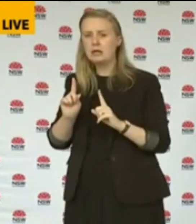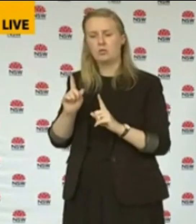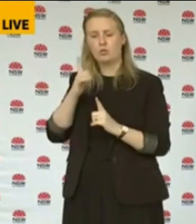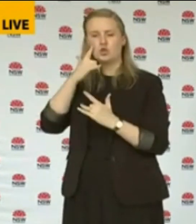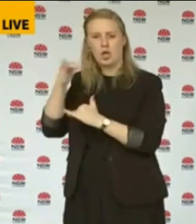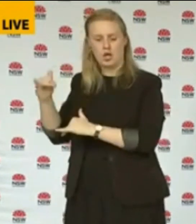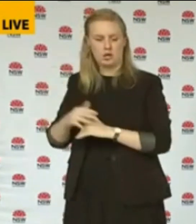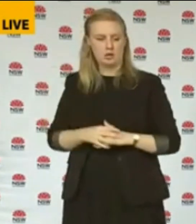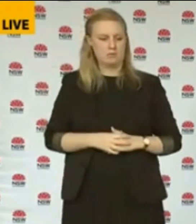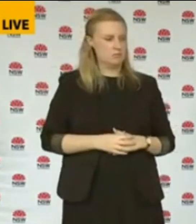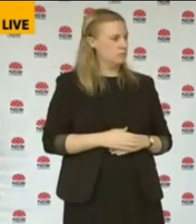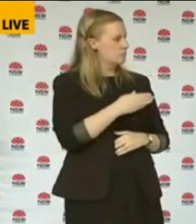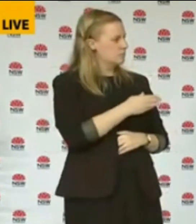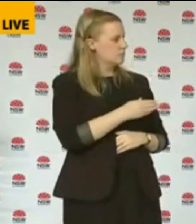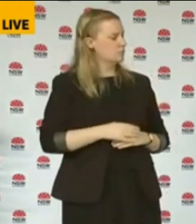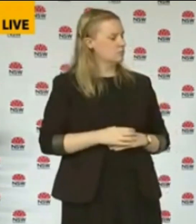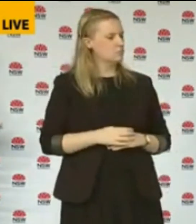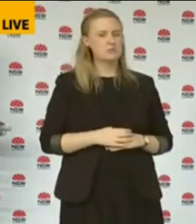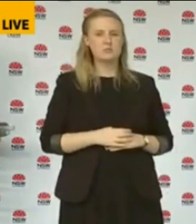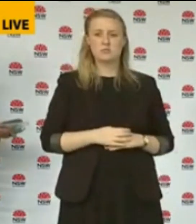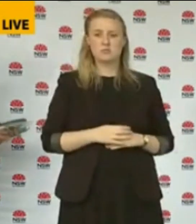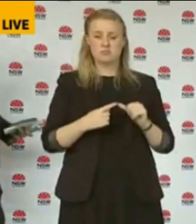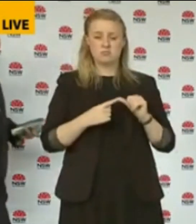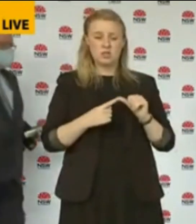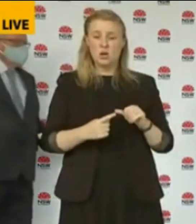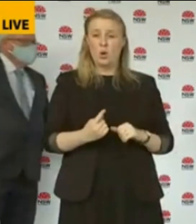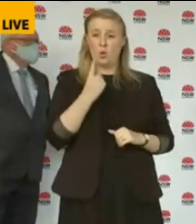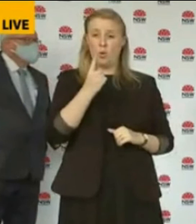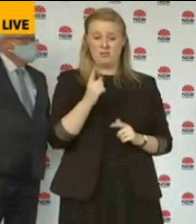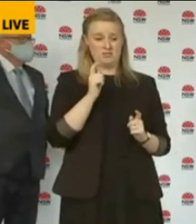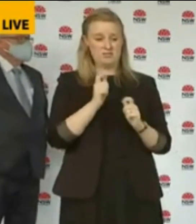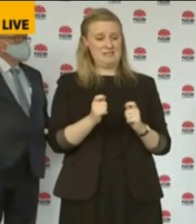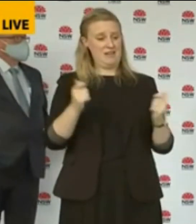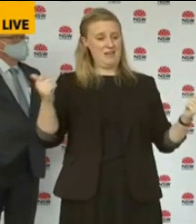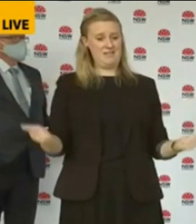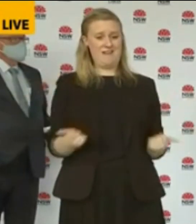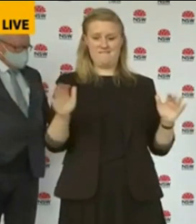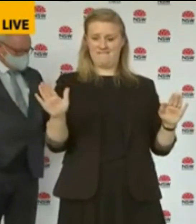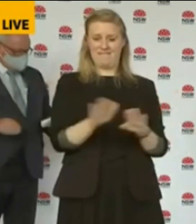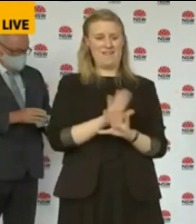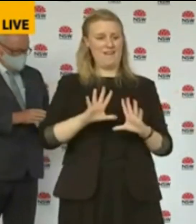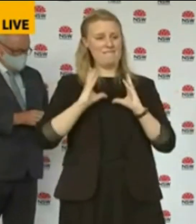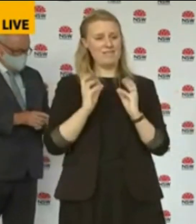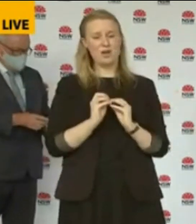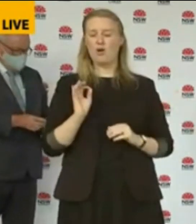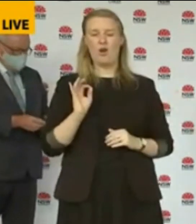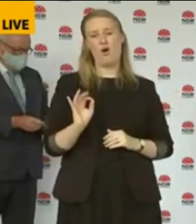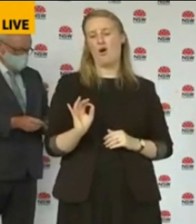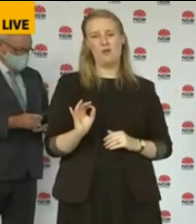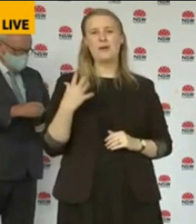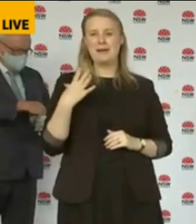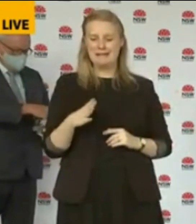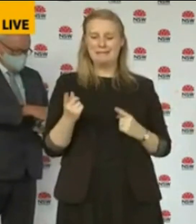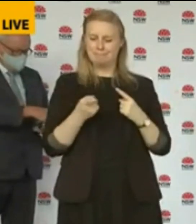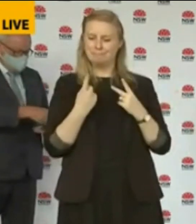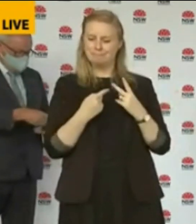I think we realise that you need multi-layers of defence, and we're adding surveillance testing. And surveillance testing in our quarantine facilities